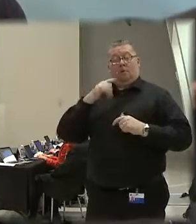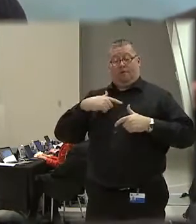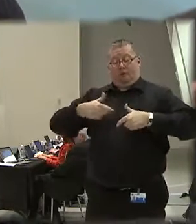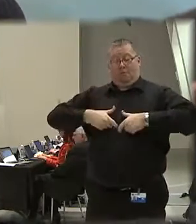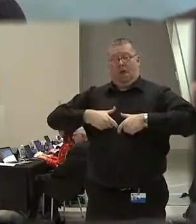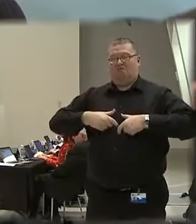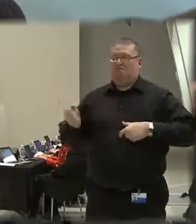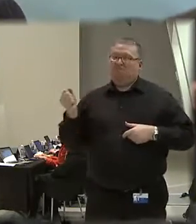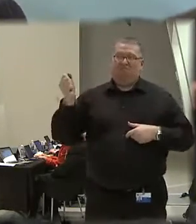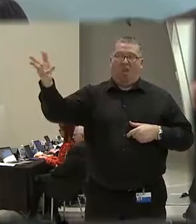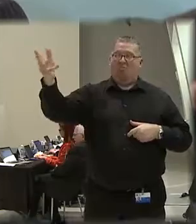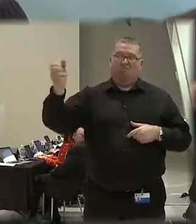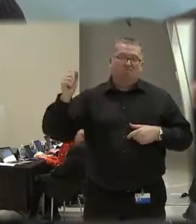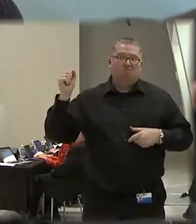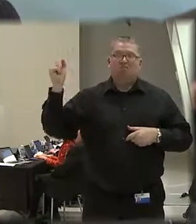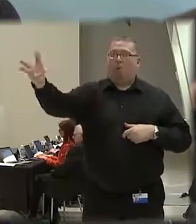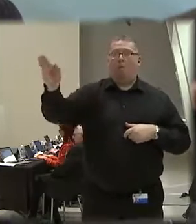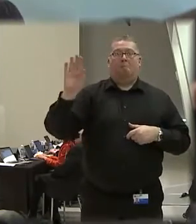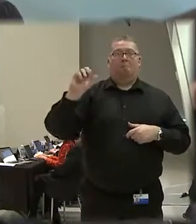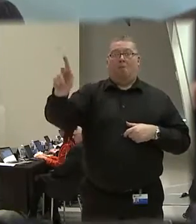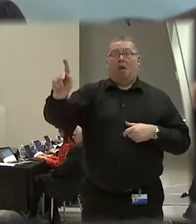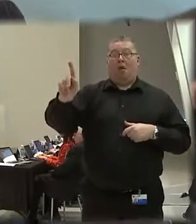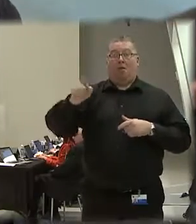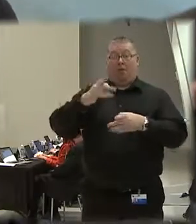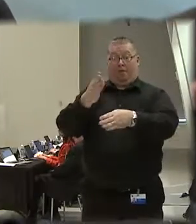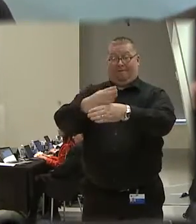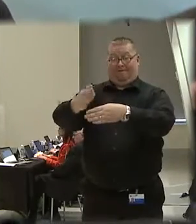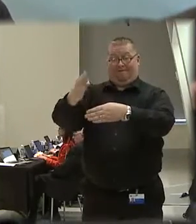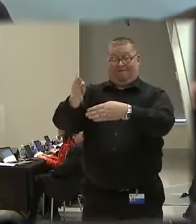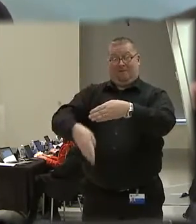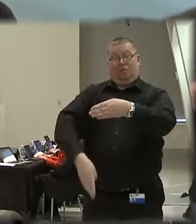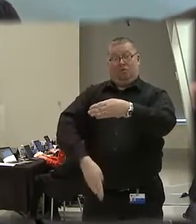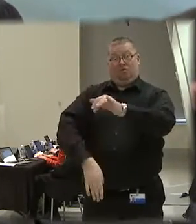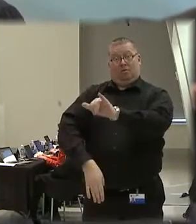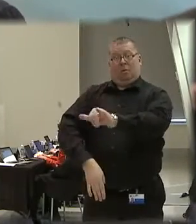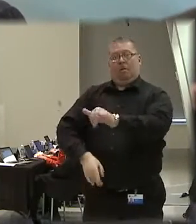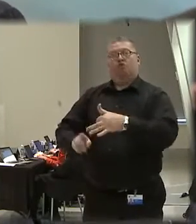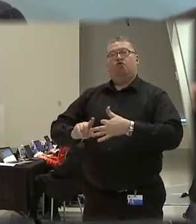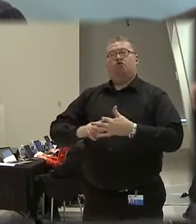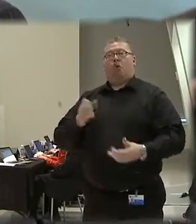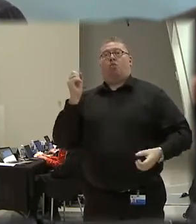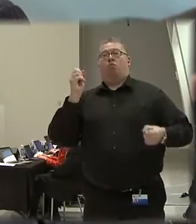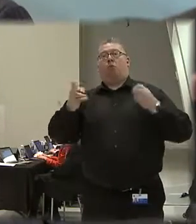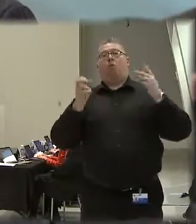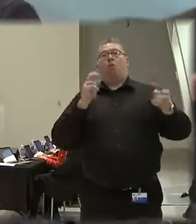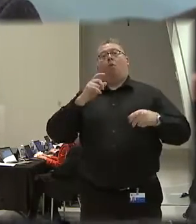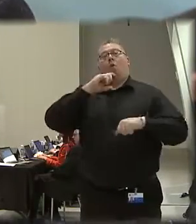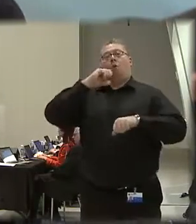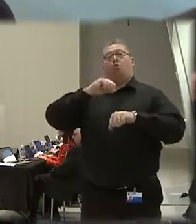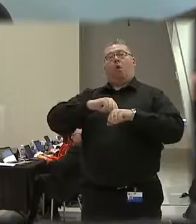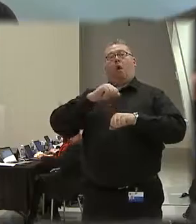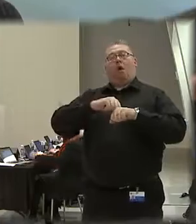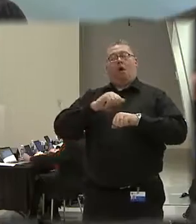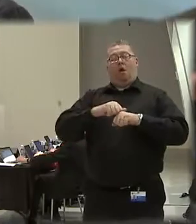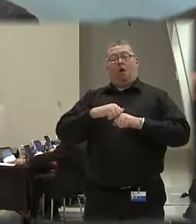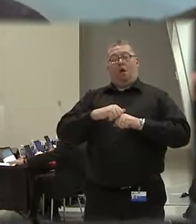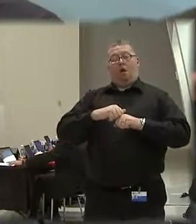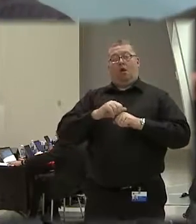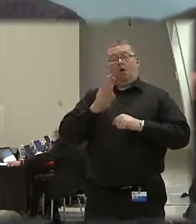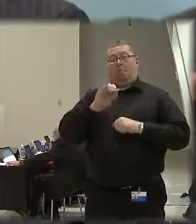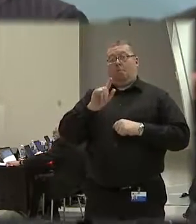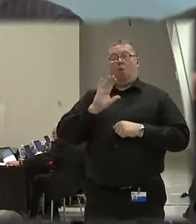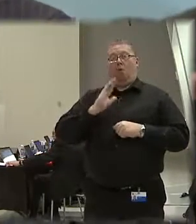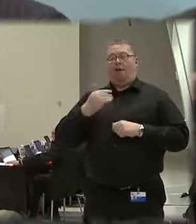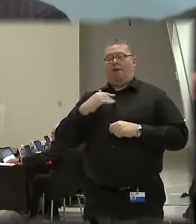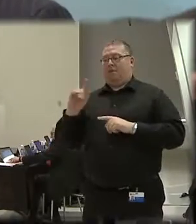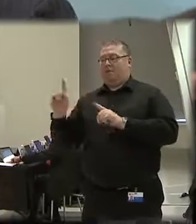was a stage and there was an event. As soon as that finished, they started throwing rocks and bottles at us. We went to the helmets, and we brought